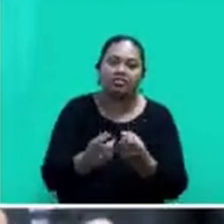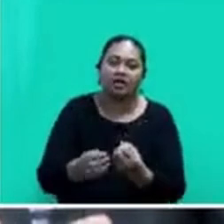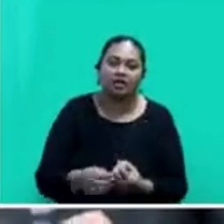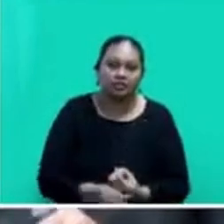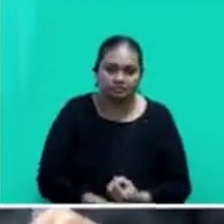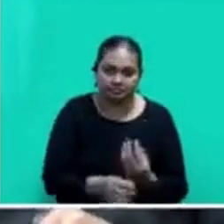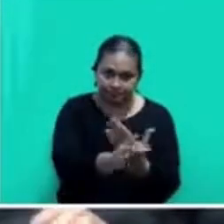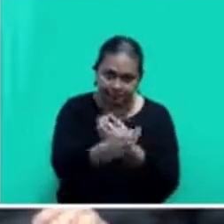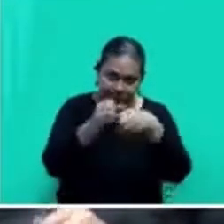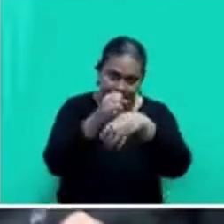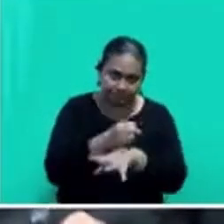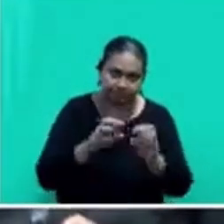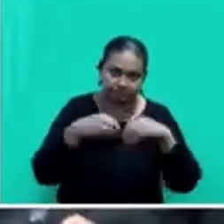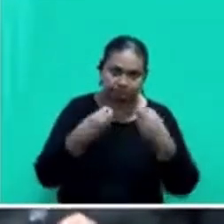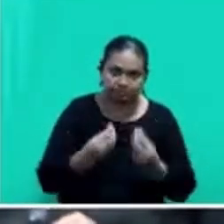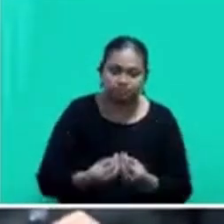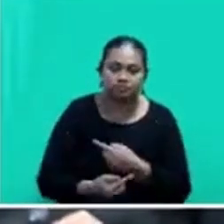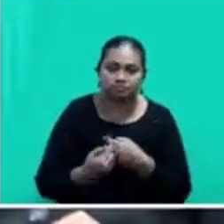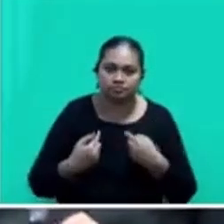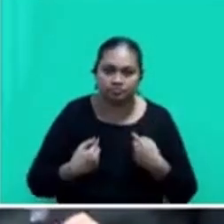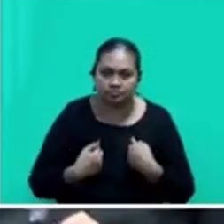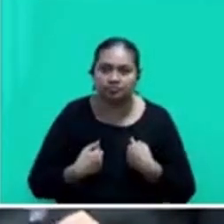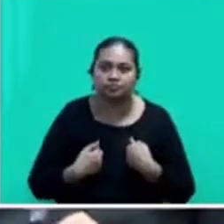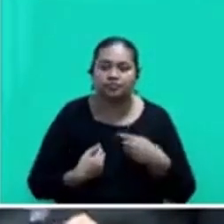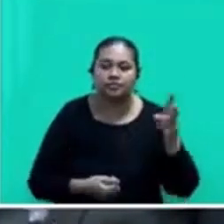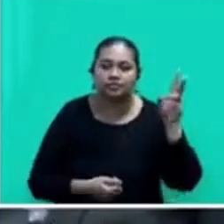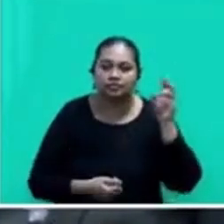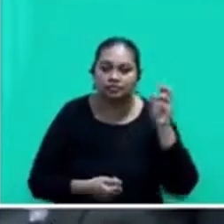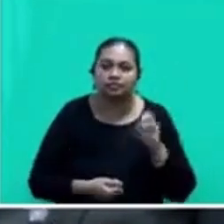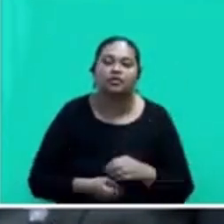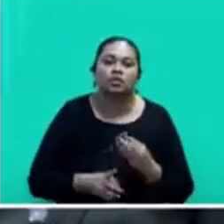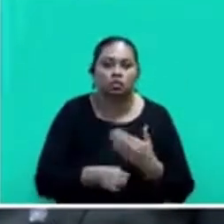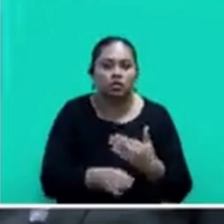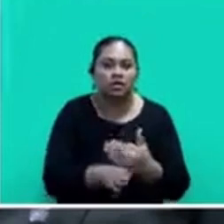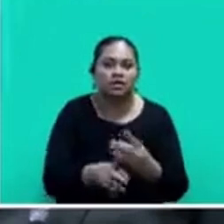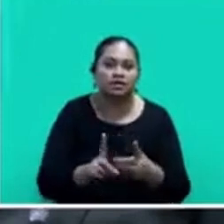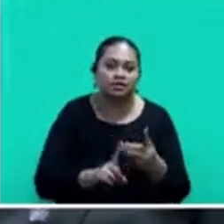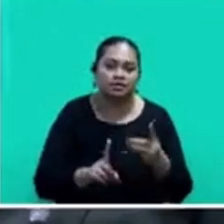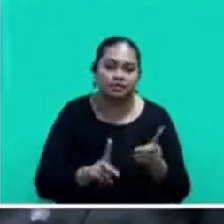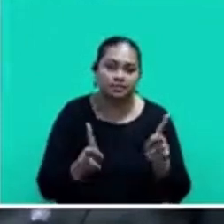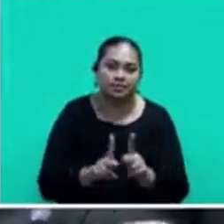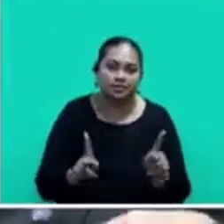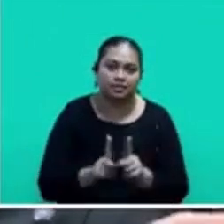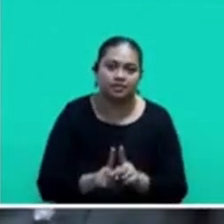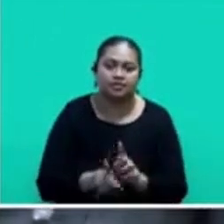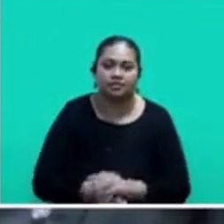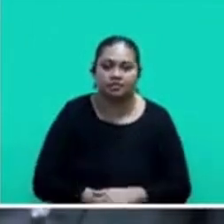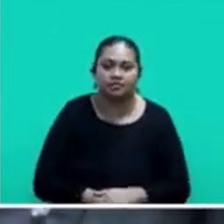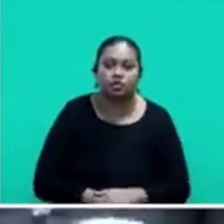We've listened to many experts locally, internationally. We've worked with our development partners, multilateral agencies and lenders.